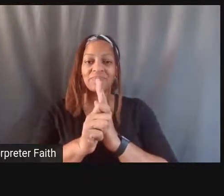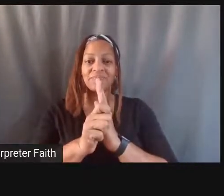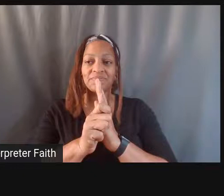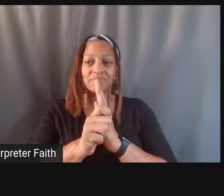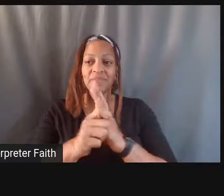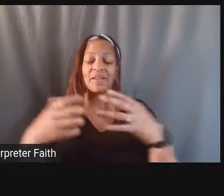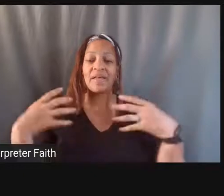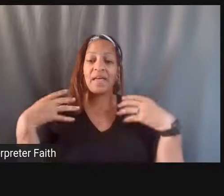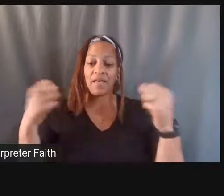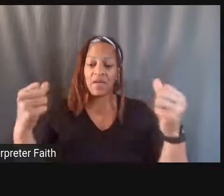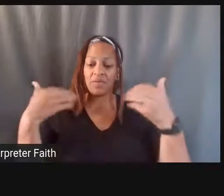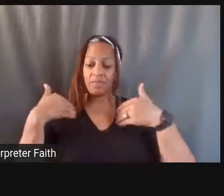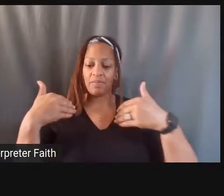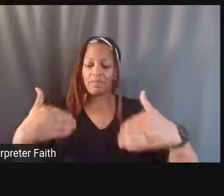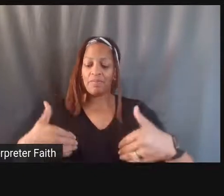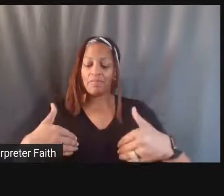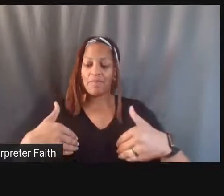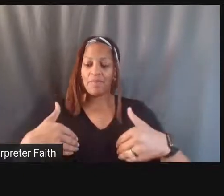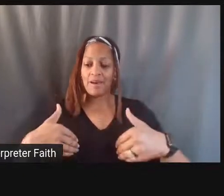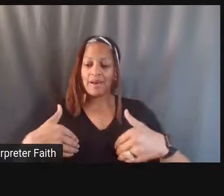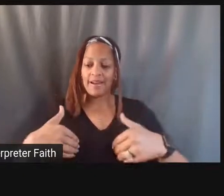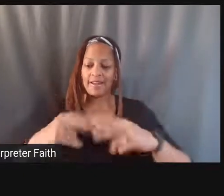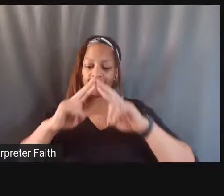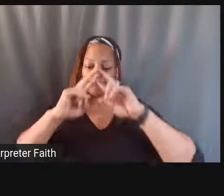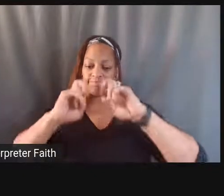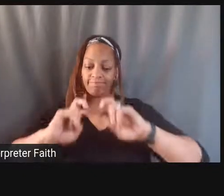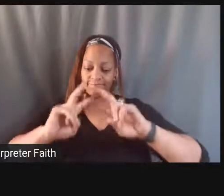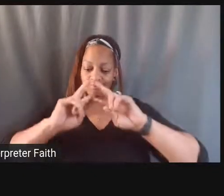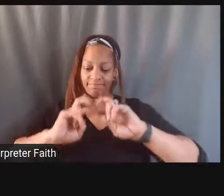I invite you to just get comfortable right where you are.